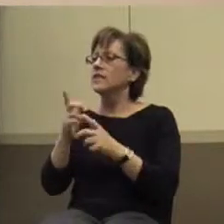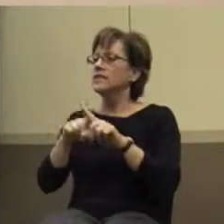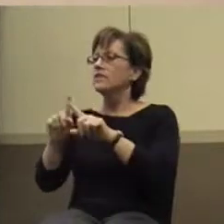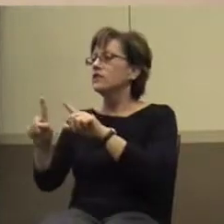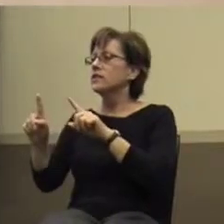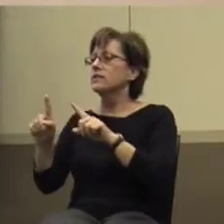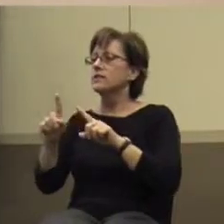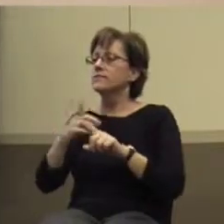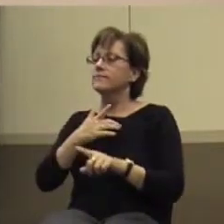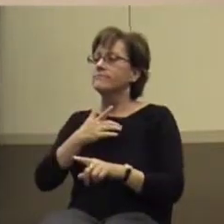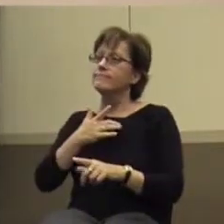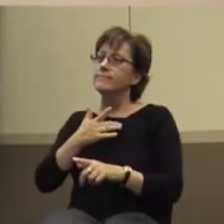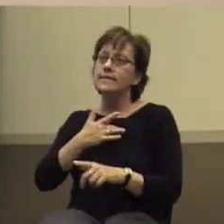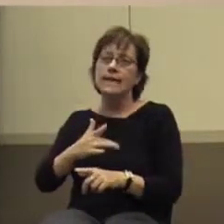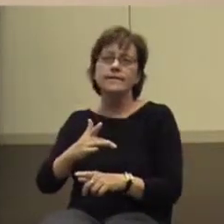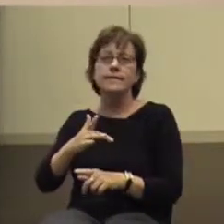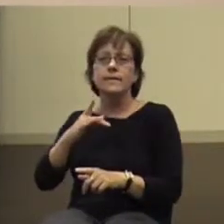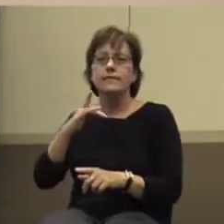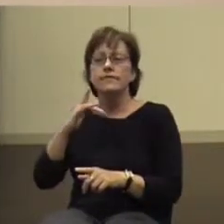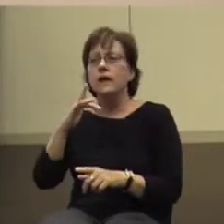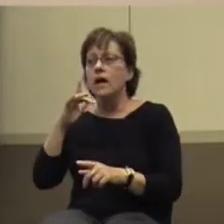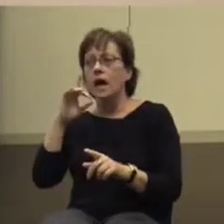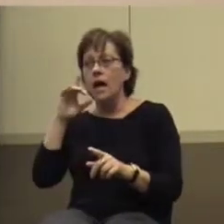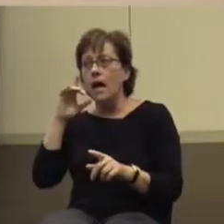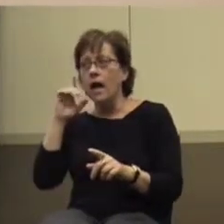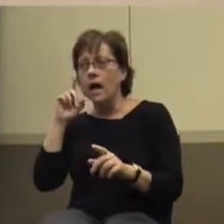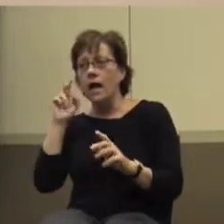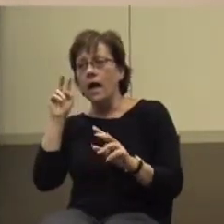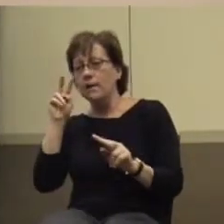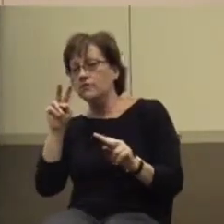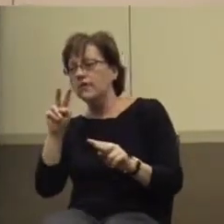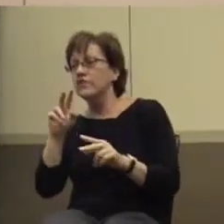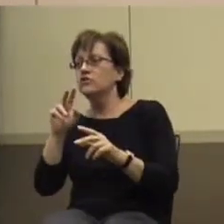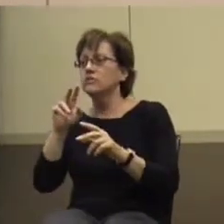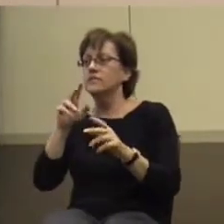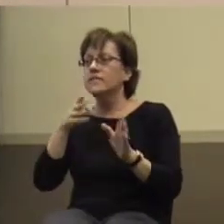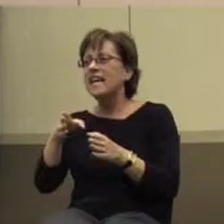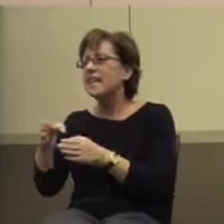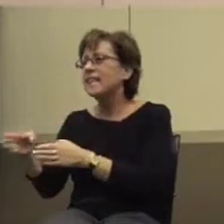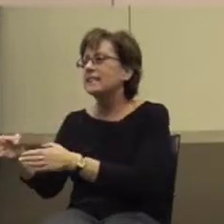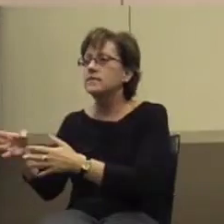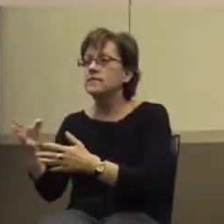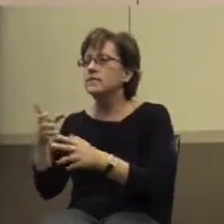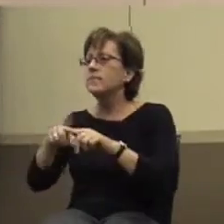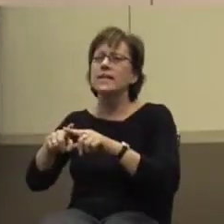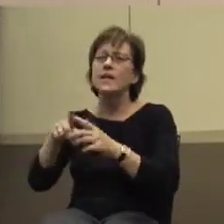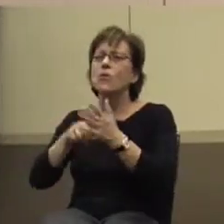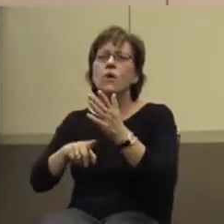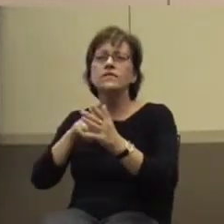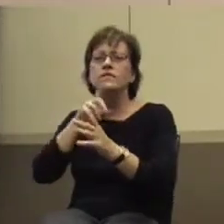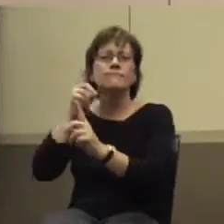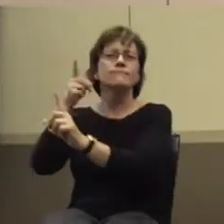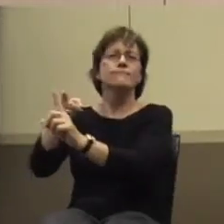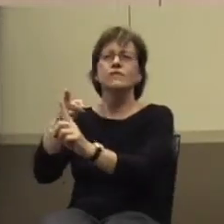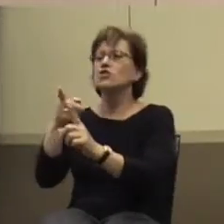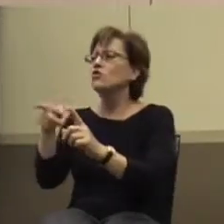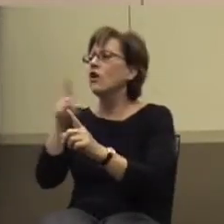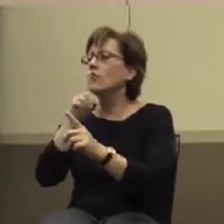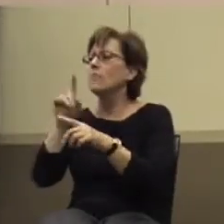within interval recording, depending on what you want to measure, either that continuous behavior or those brief discrete behaviors.